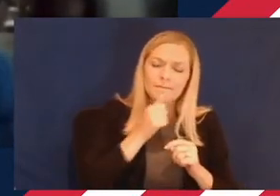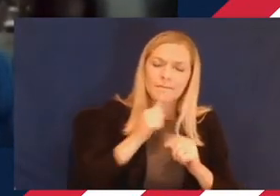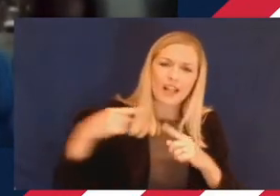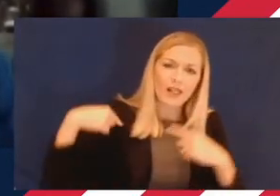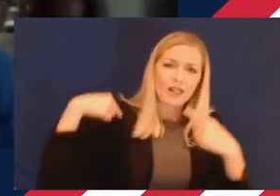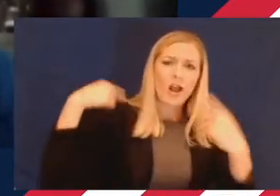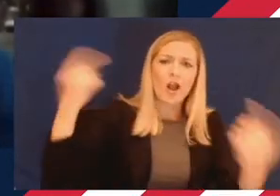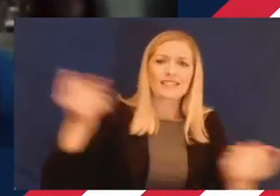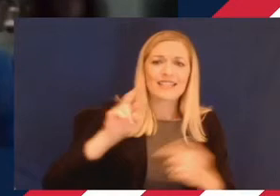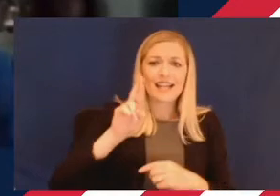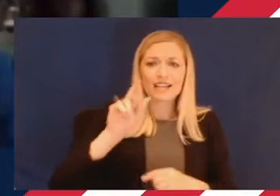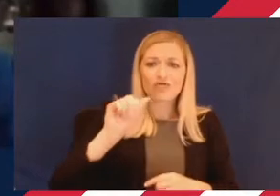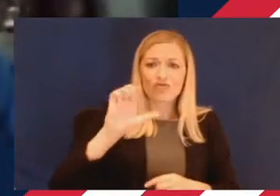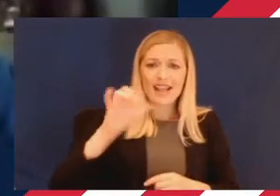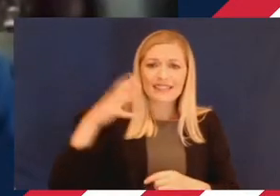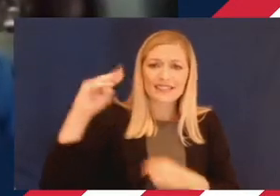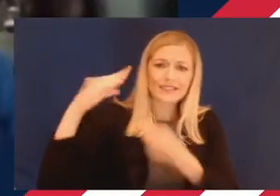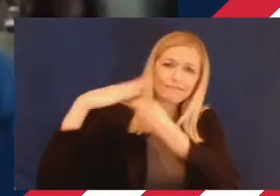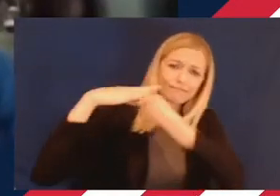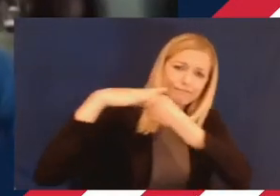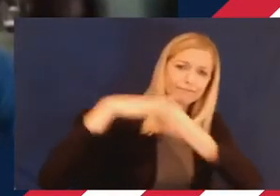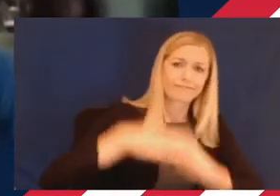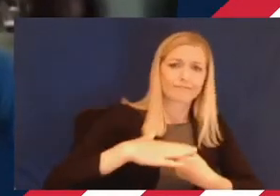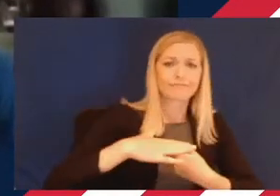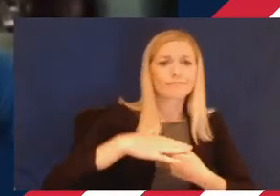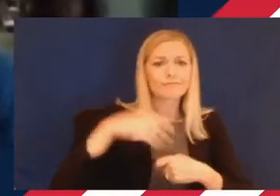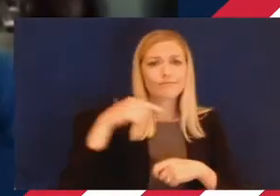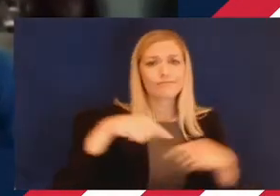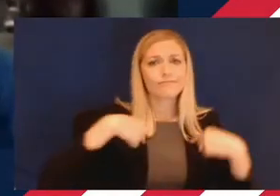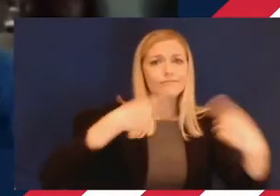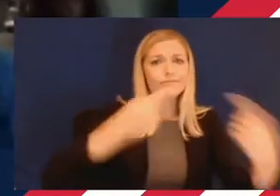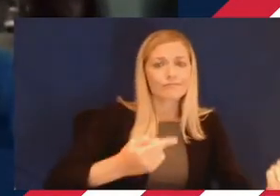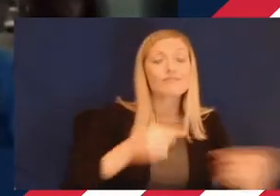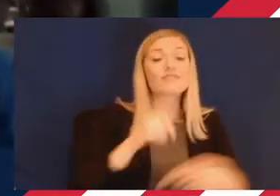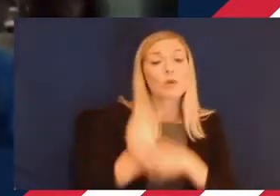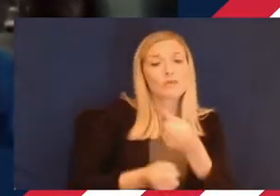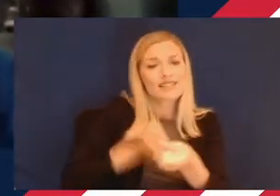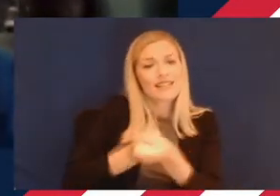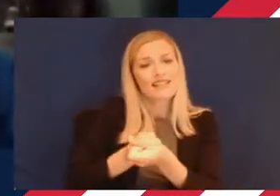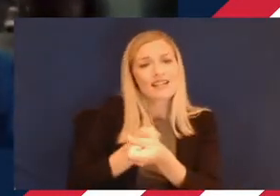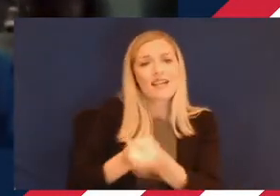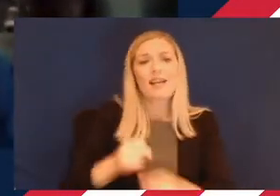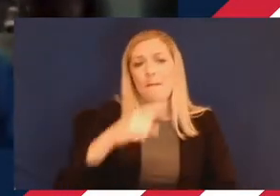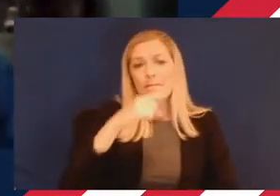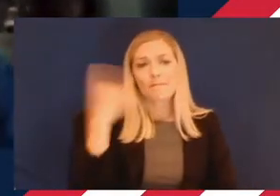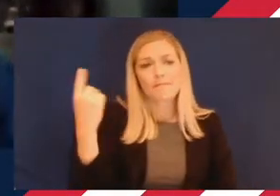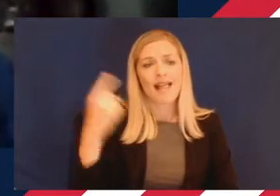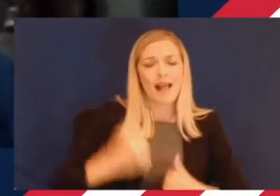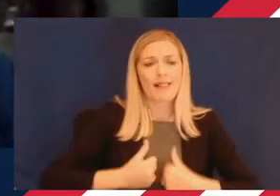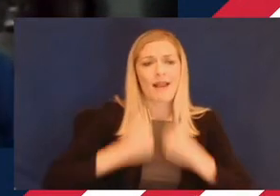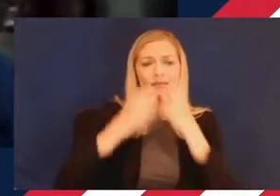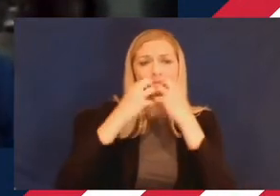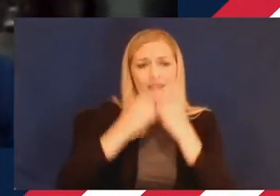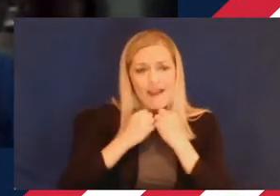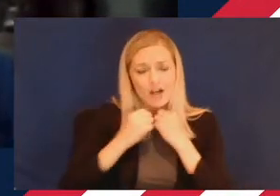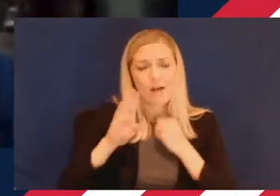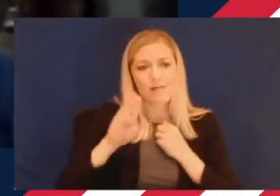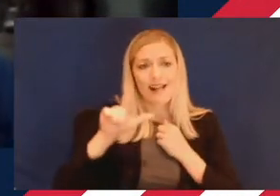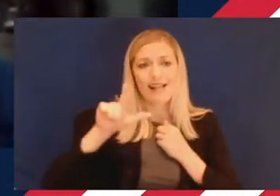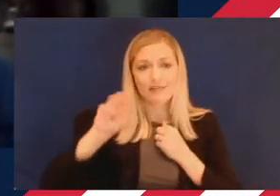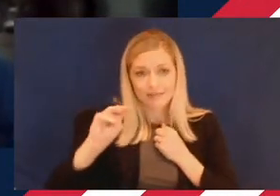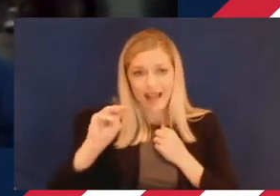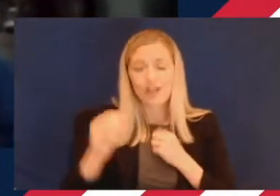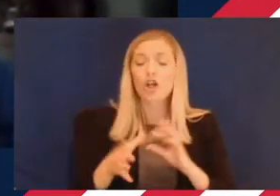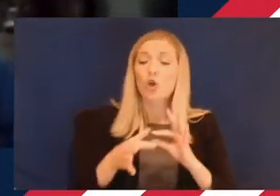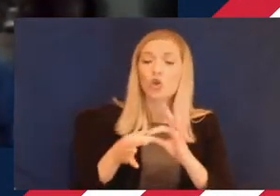and that starts with standing in solidarity with Black Lives Matter, closing the wage gap by unionizing the workforce, and